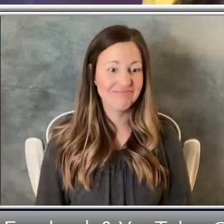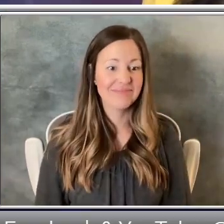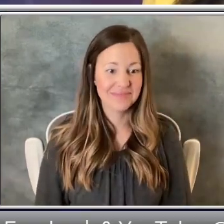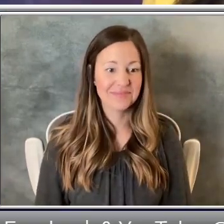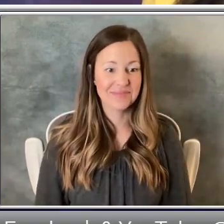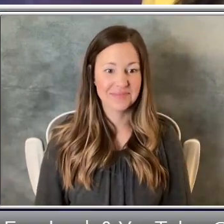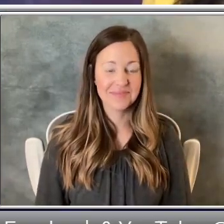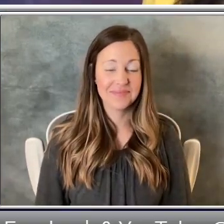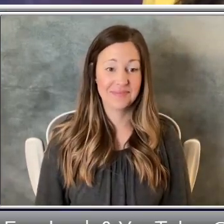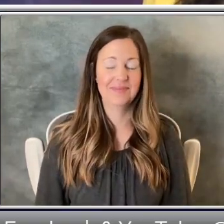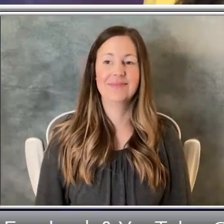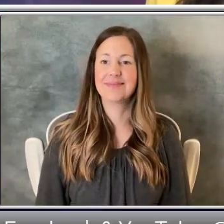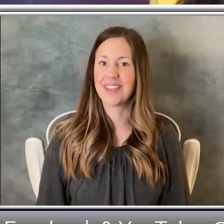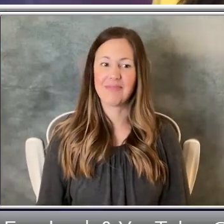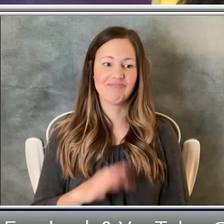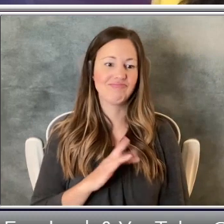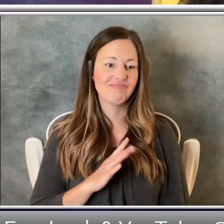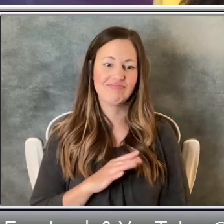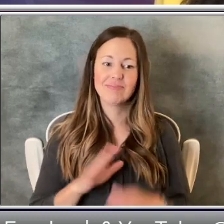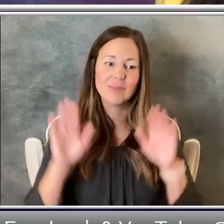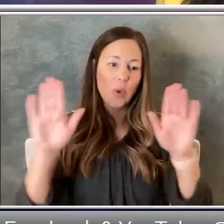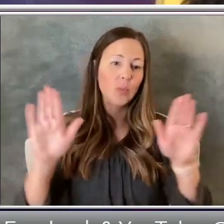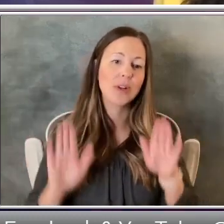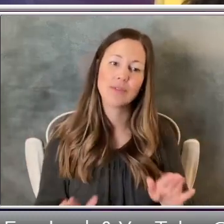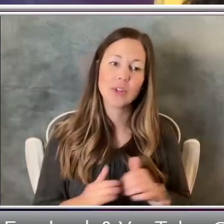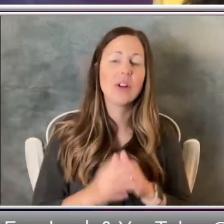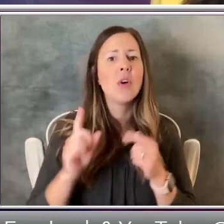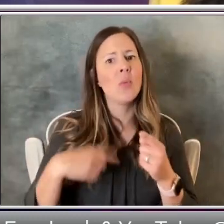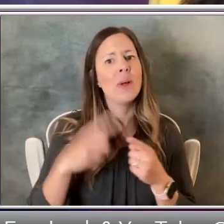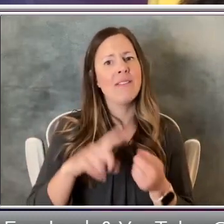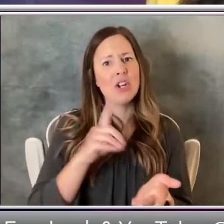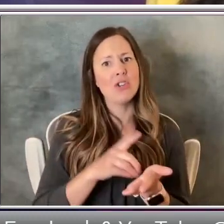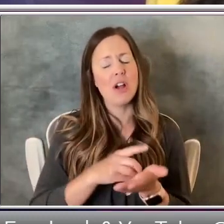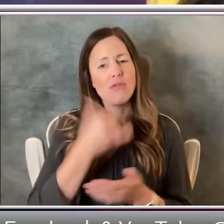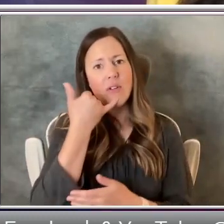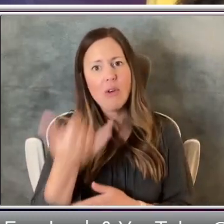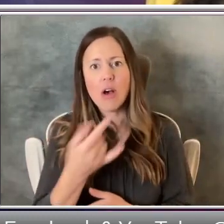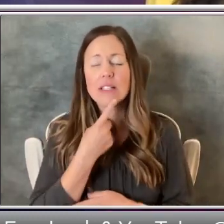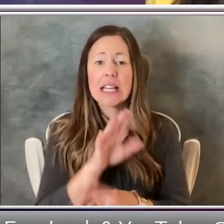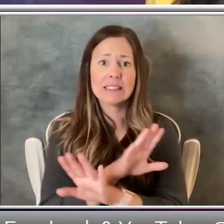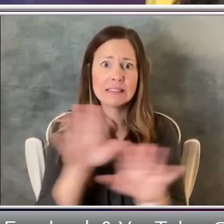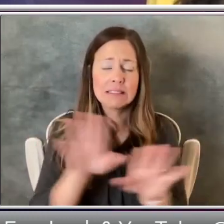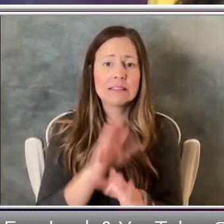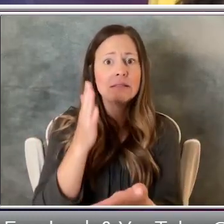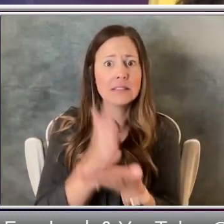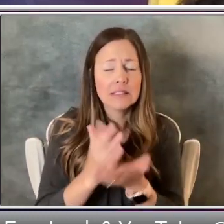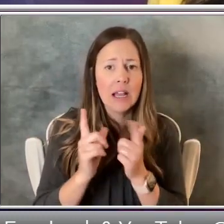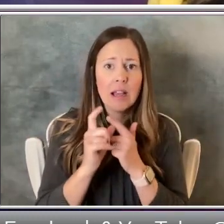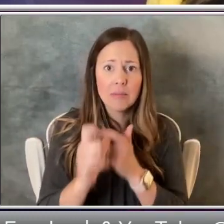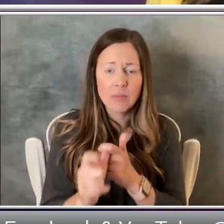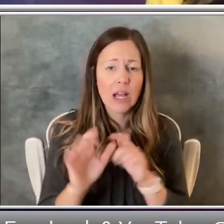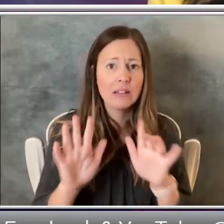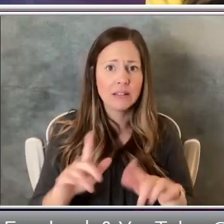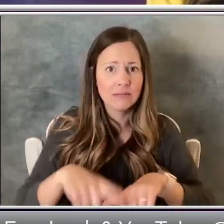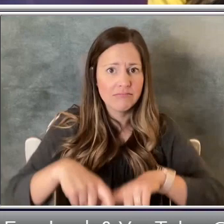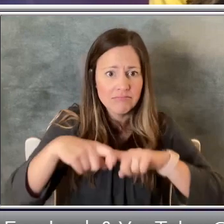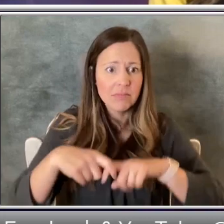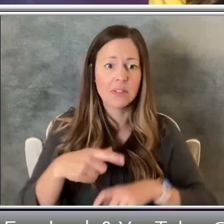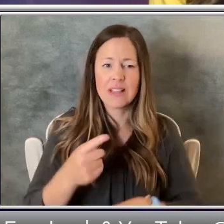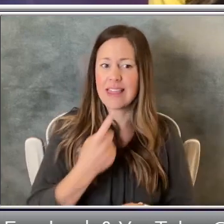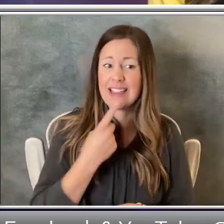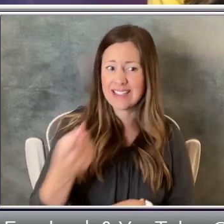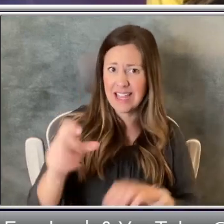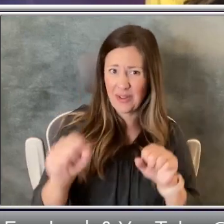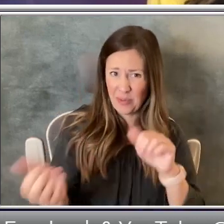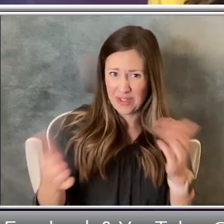That's wonderful to hear, because when you got that call telling you to immediately stop, Because did they say you could